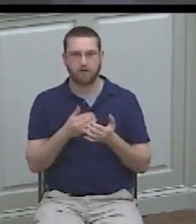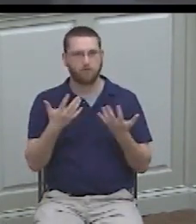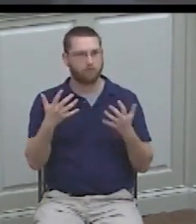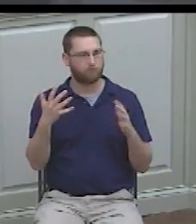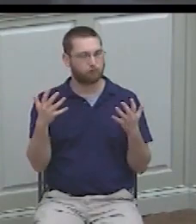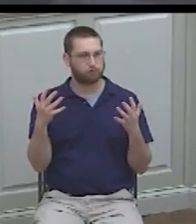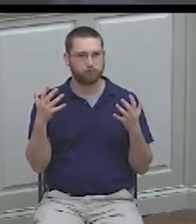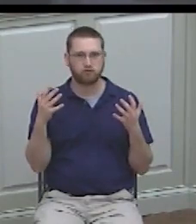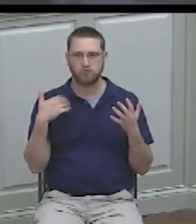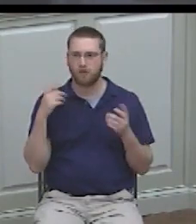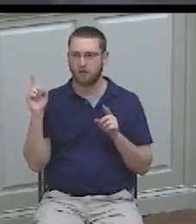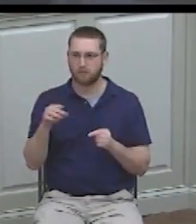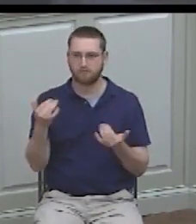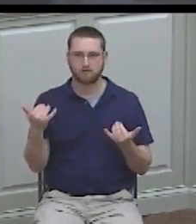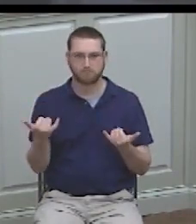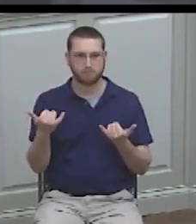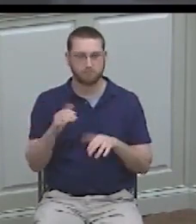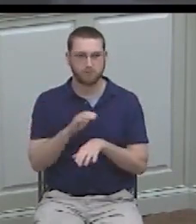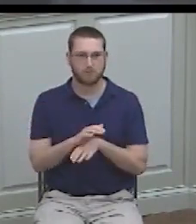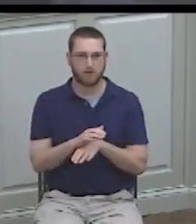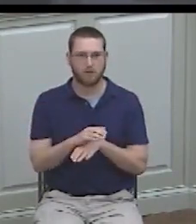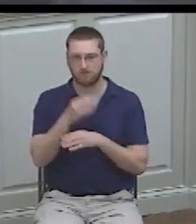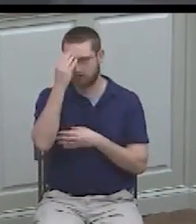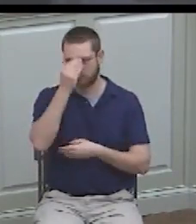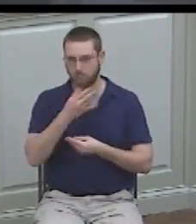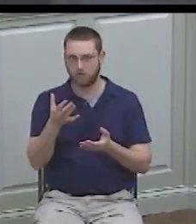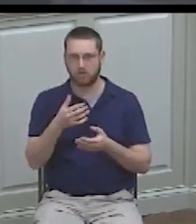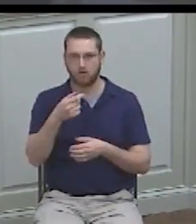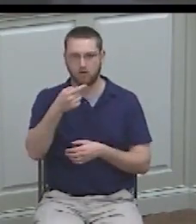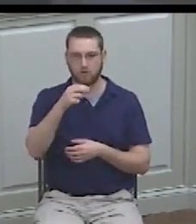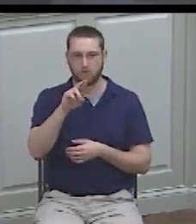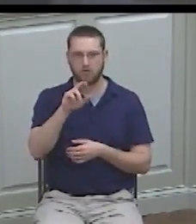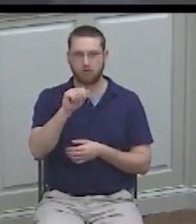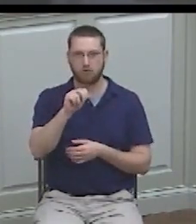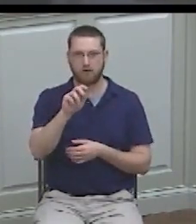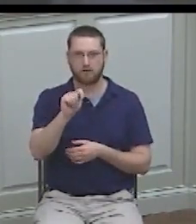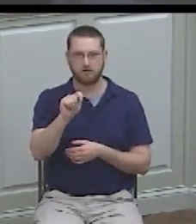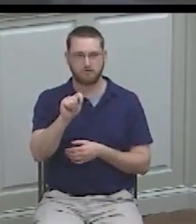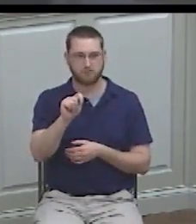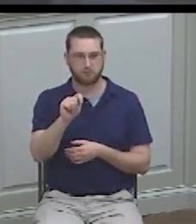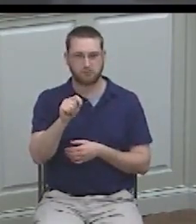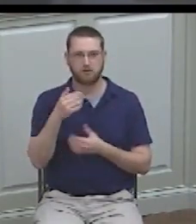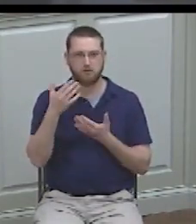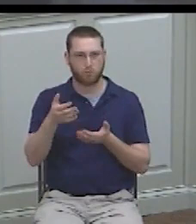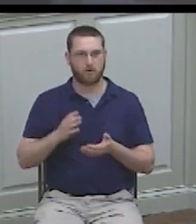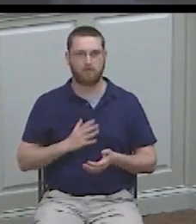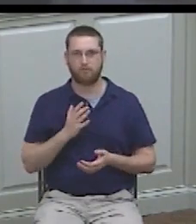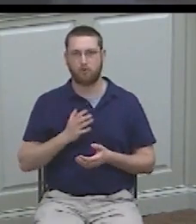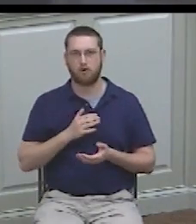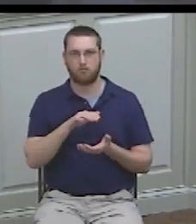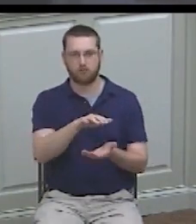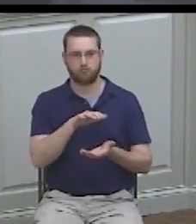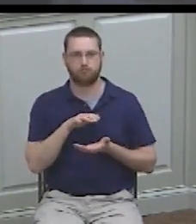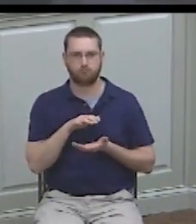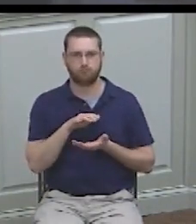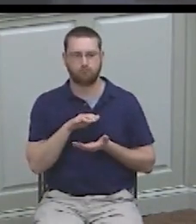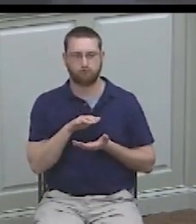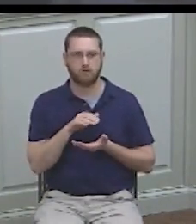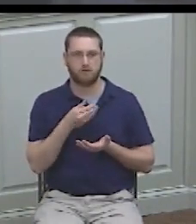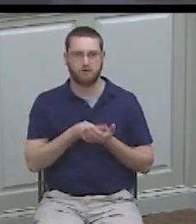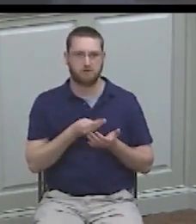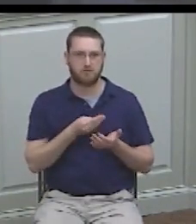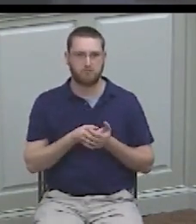done. So I come tonight to bring you the good news that we received this grant and to ask you to formally receive it so that the city may spend money and plant